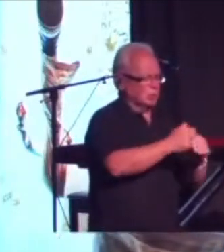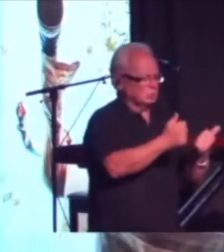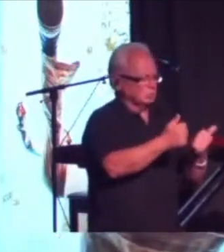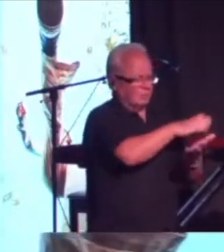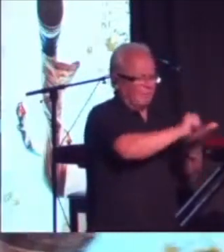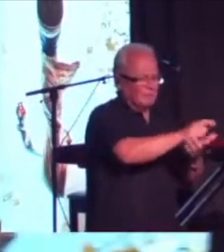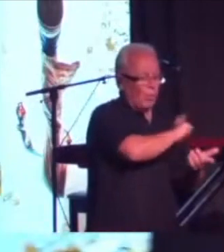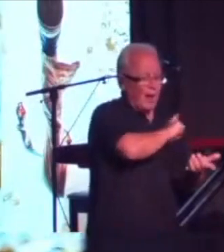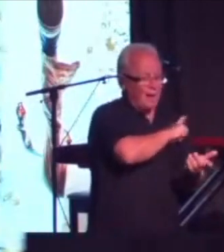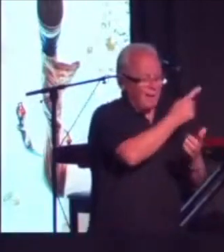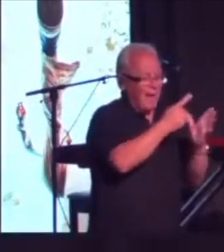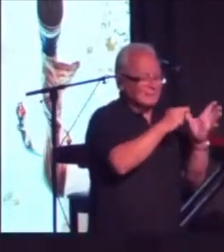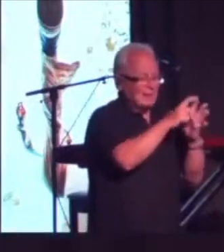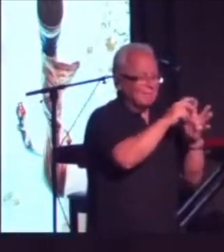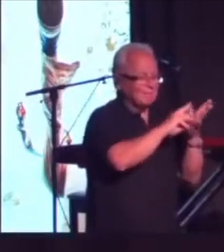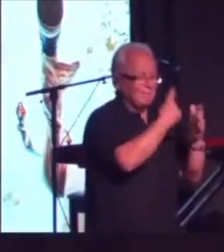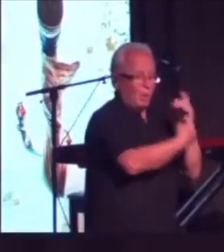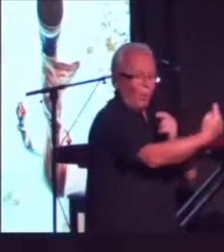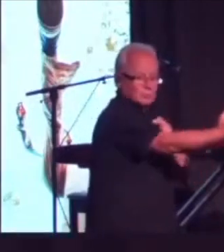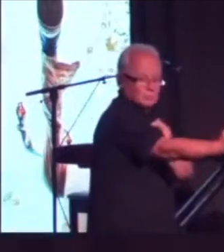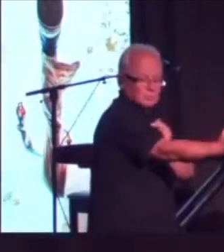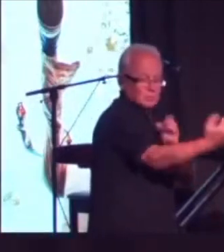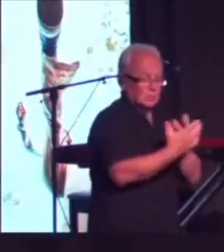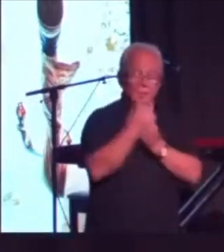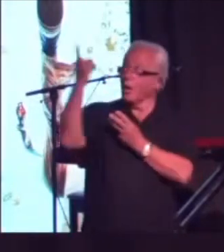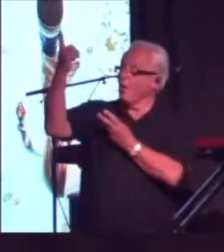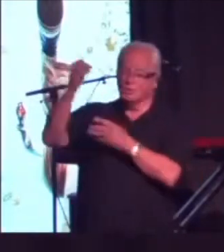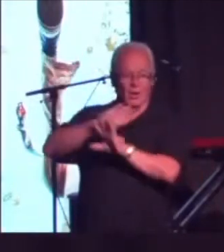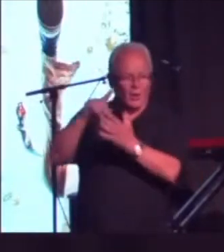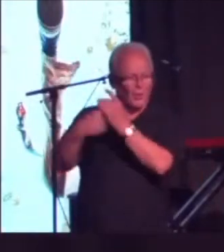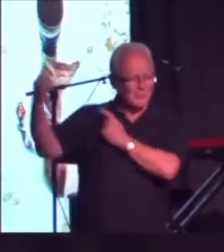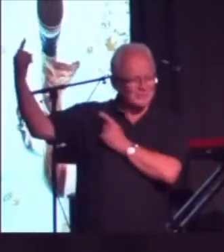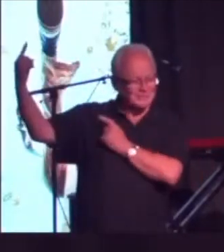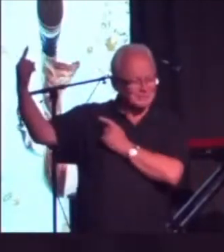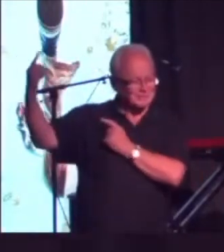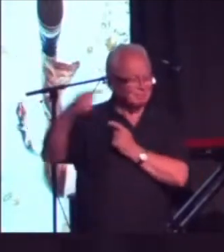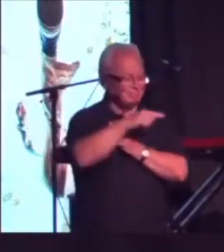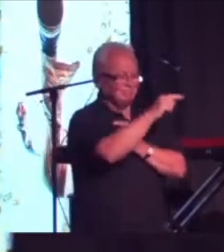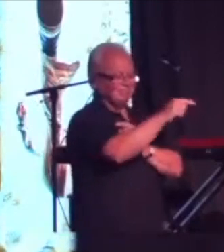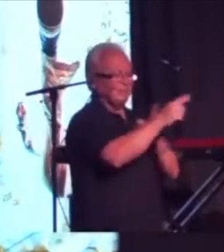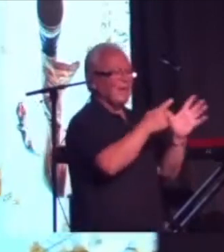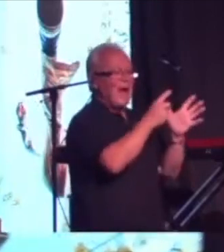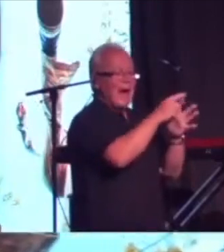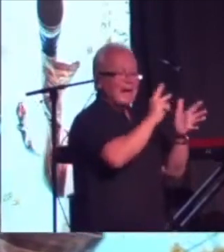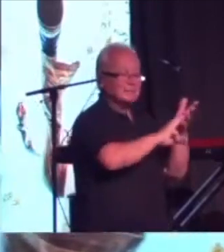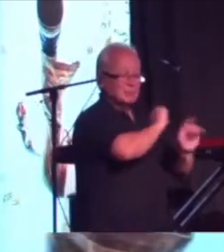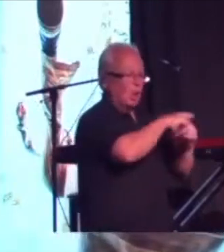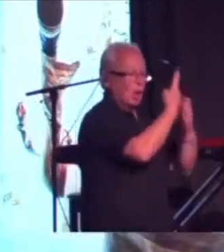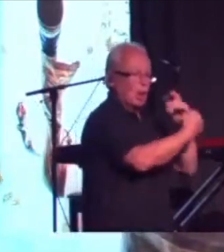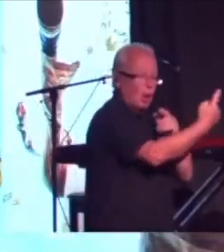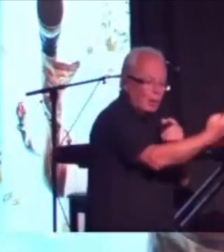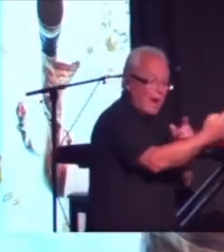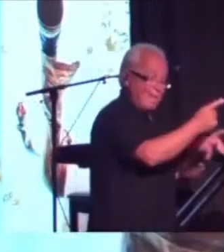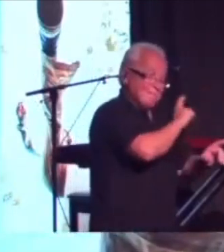is not alone. Adam wasn't lonely because he was perfect. Sorry, Adam wasn't lonely because he was